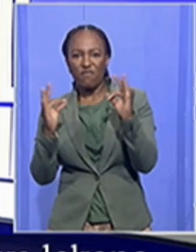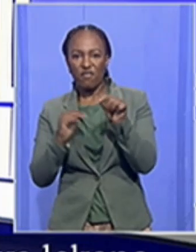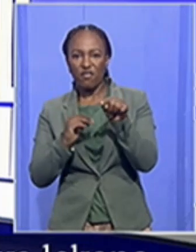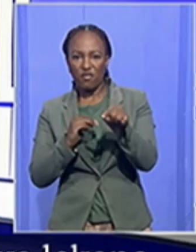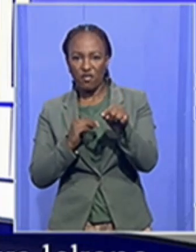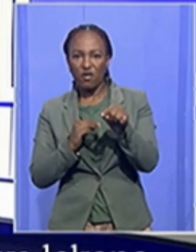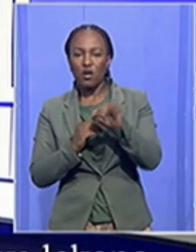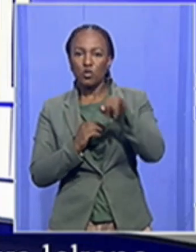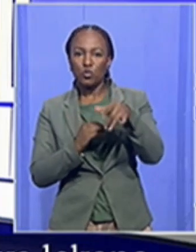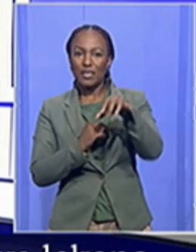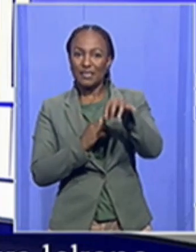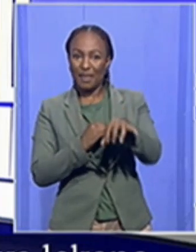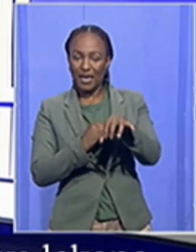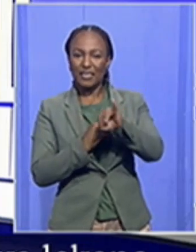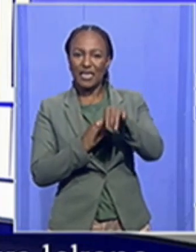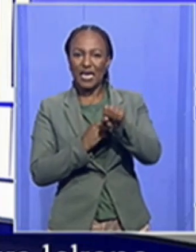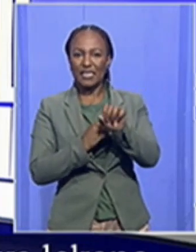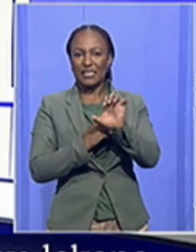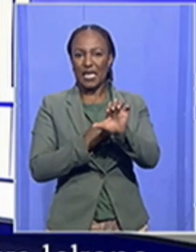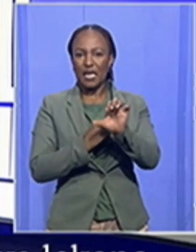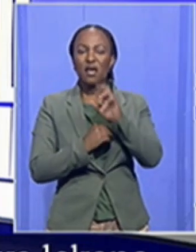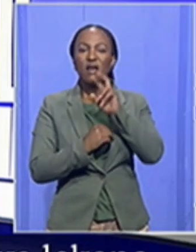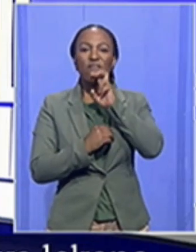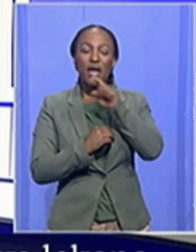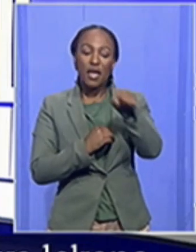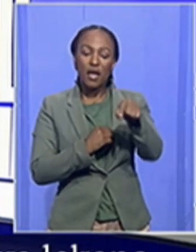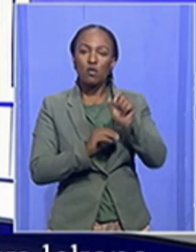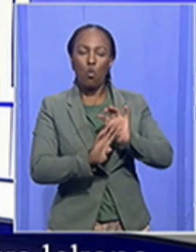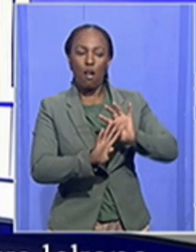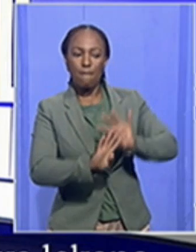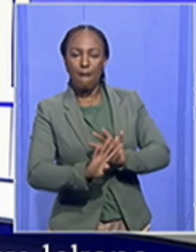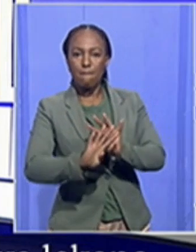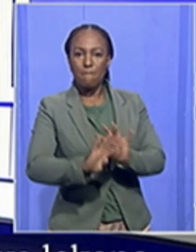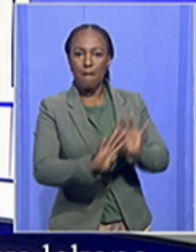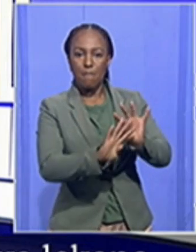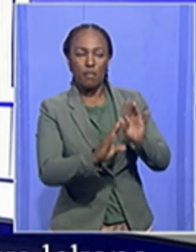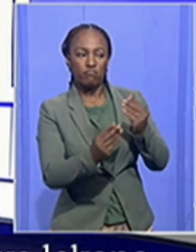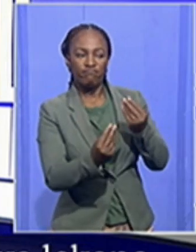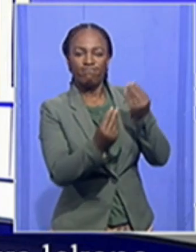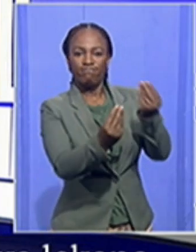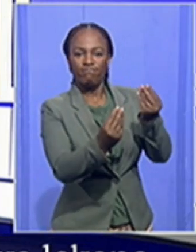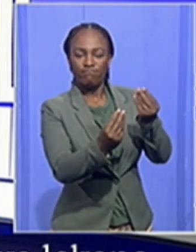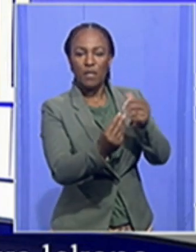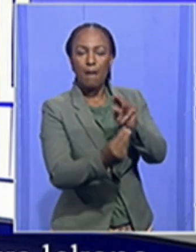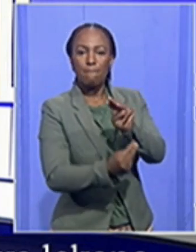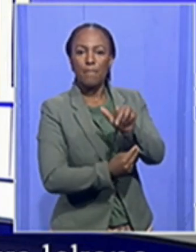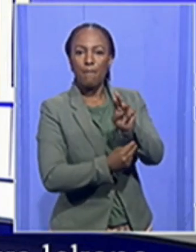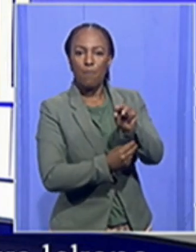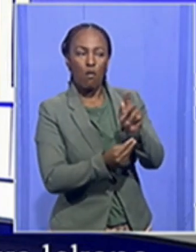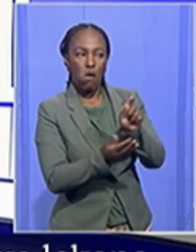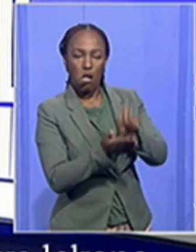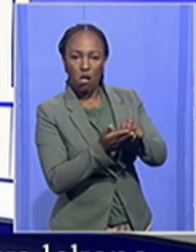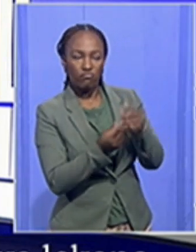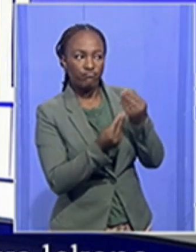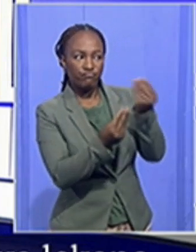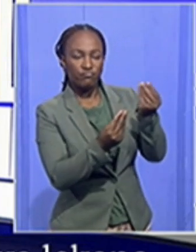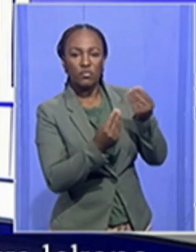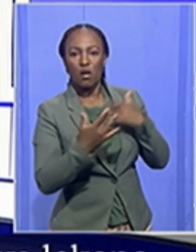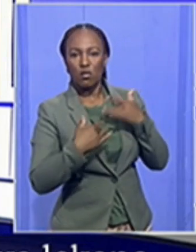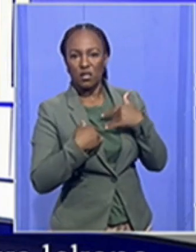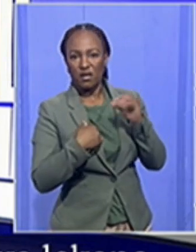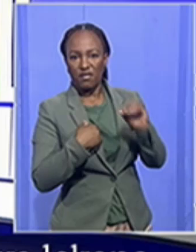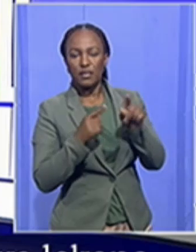la Johannesburg Stock Exchange ka Labohlano le re yang go lona go fana ka lengwalo la dingongorego go mmušo le makaleng a private ka ga dinyakwa